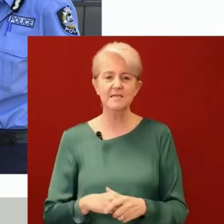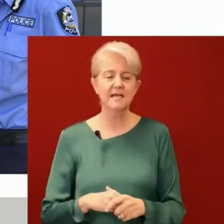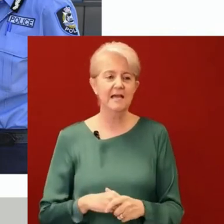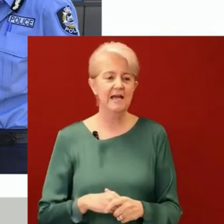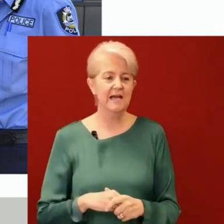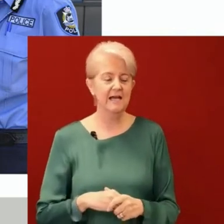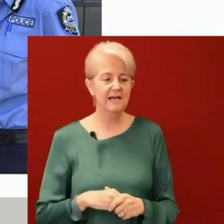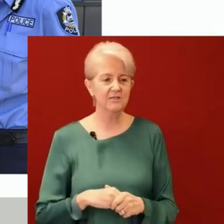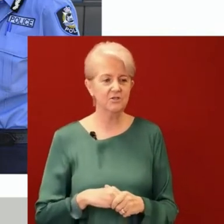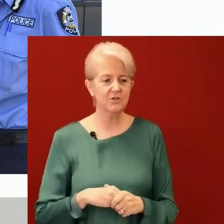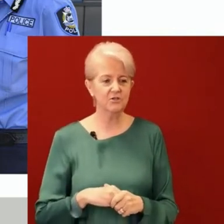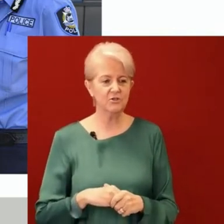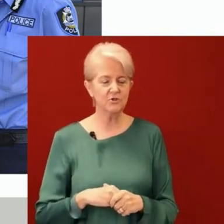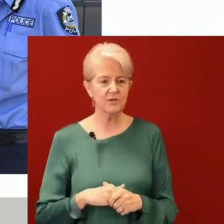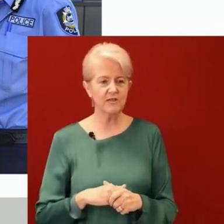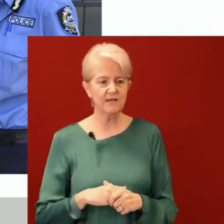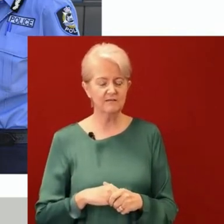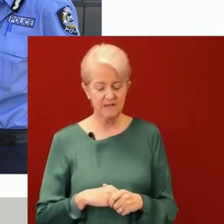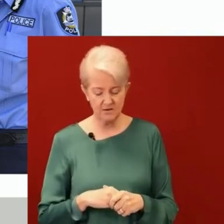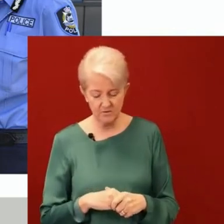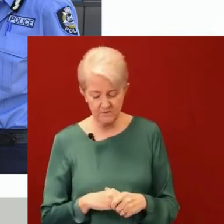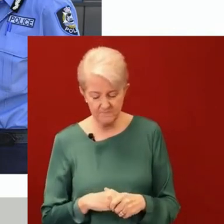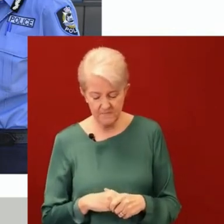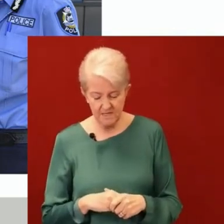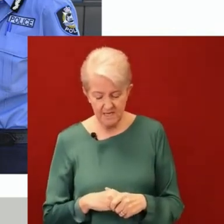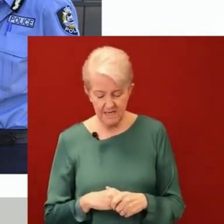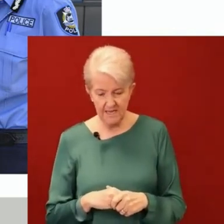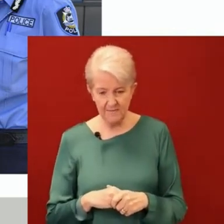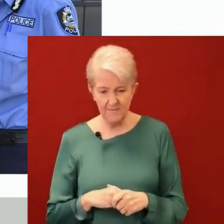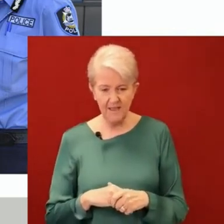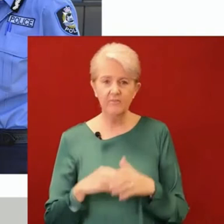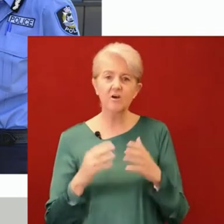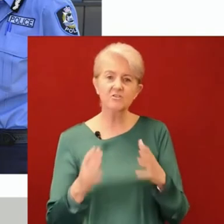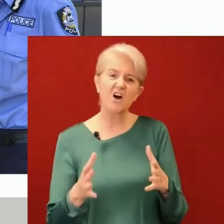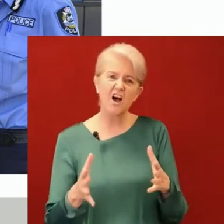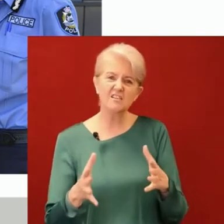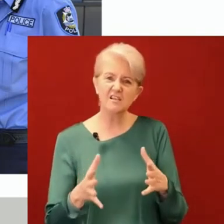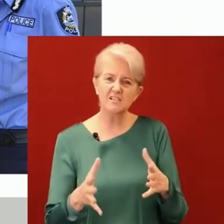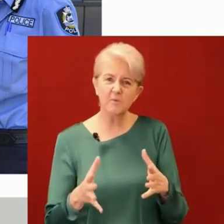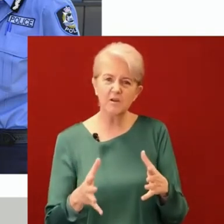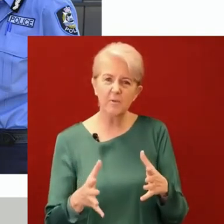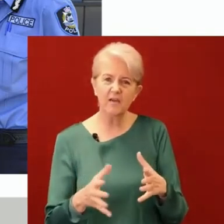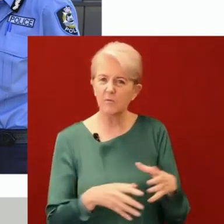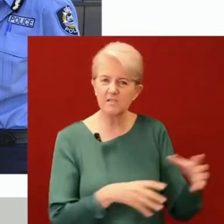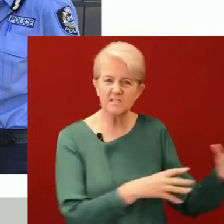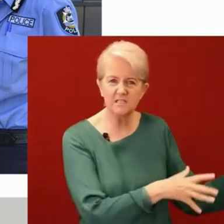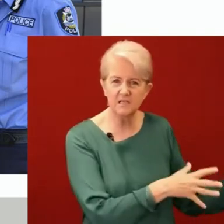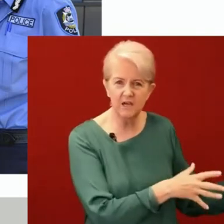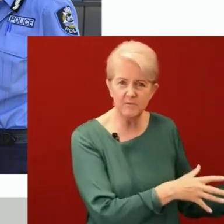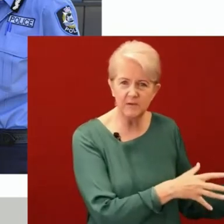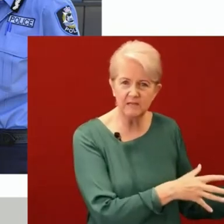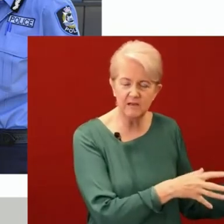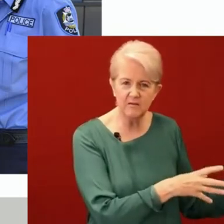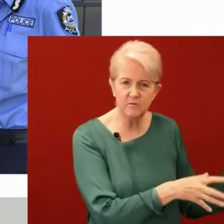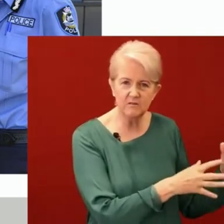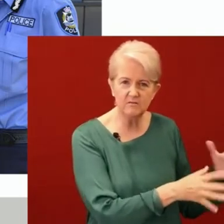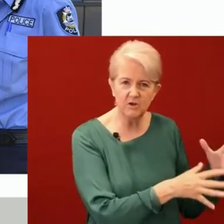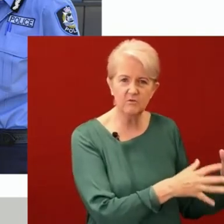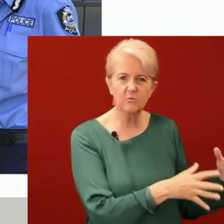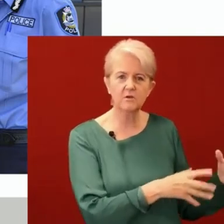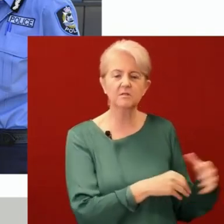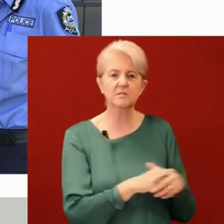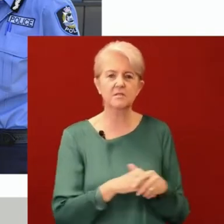me to join that group. And those guys that I spoke about, the ones that didn't like me being there